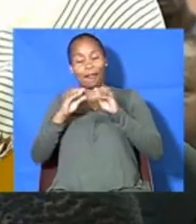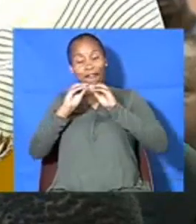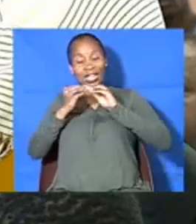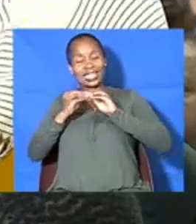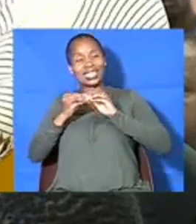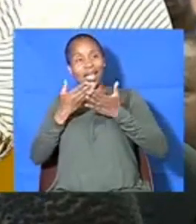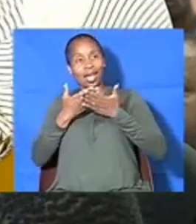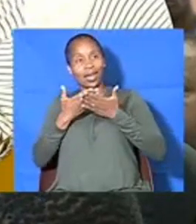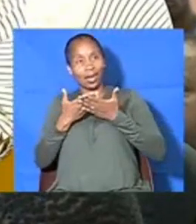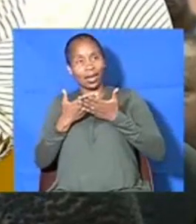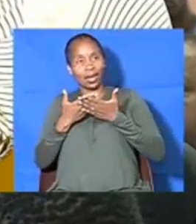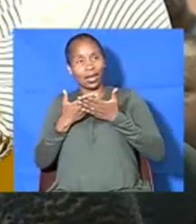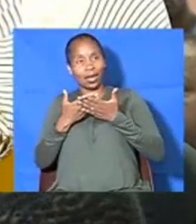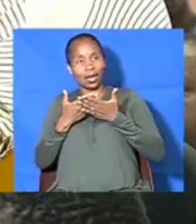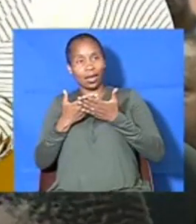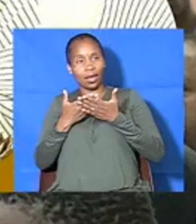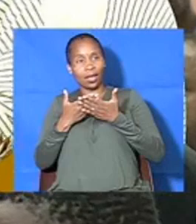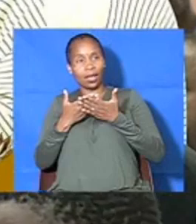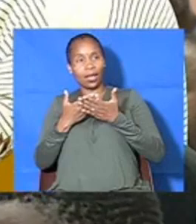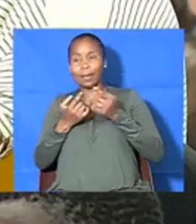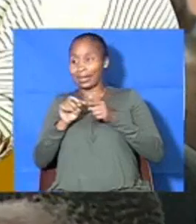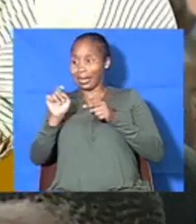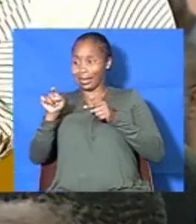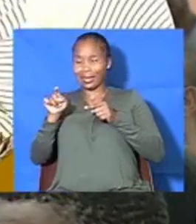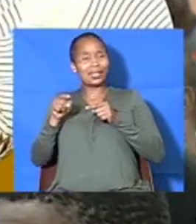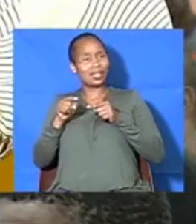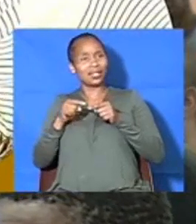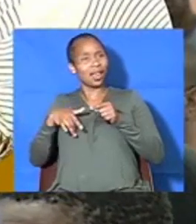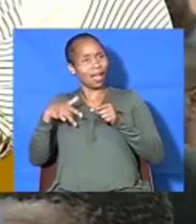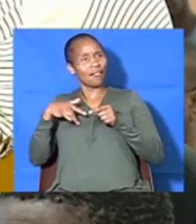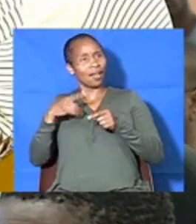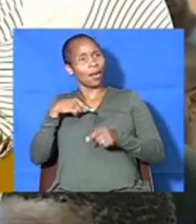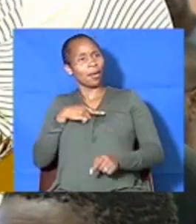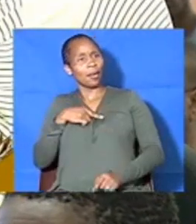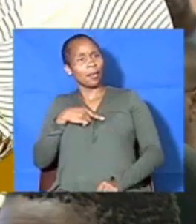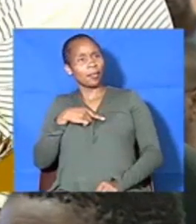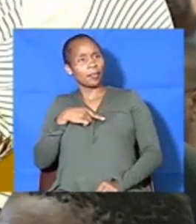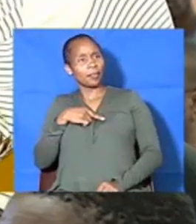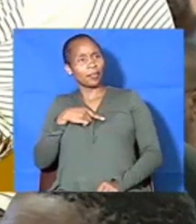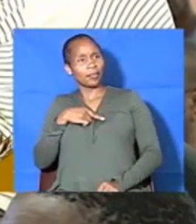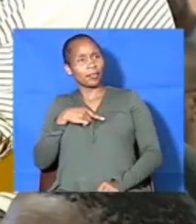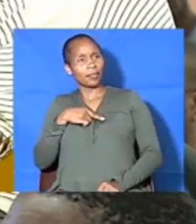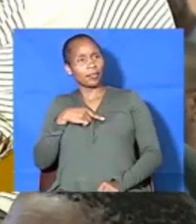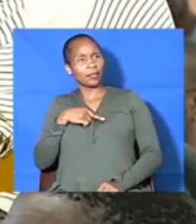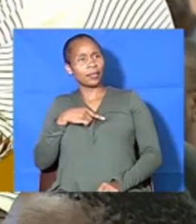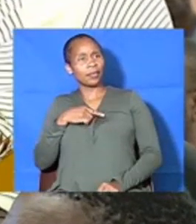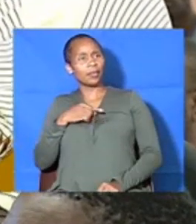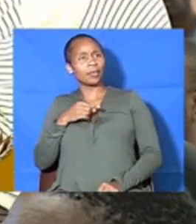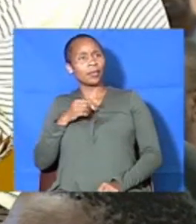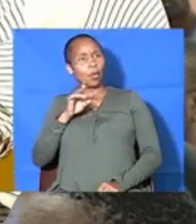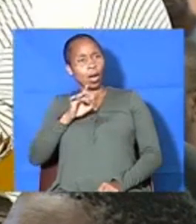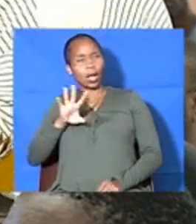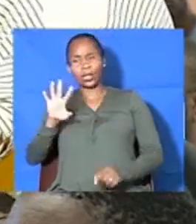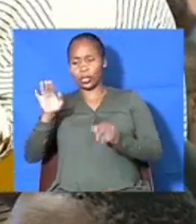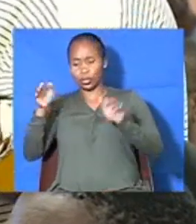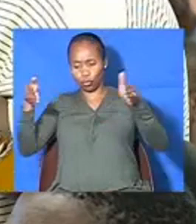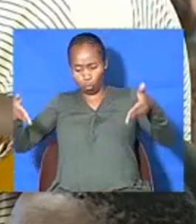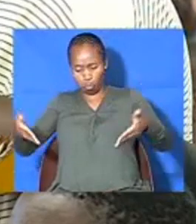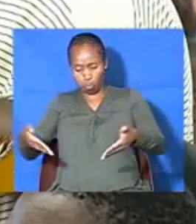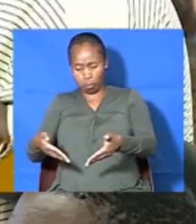When you say there's no medication, they say this one, hey, we know her, she's so stingy. She can't give us medication.